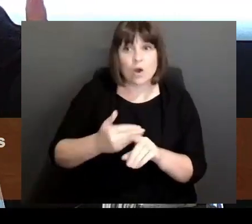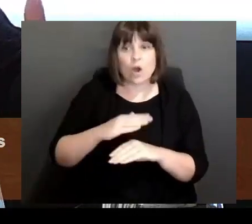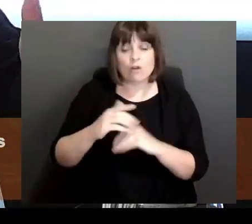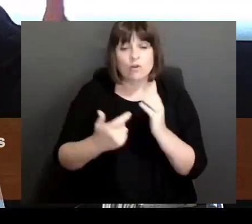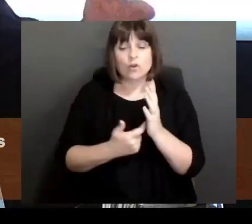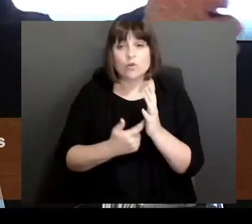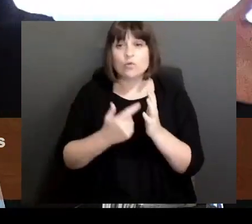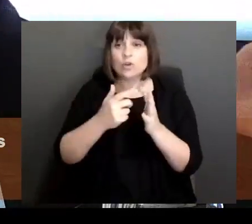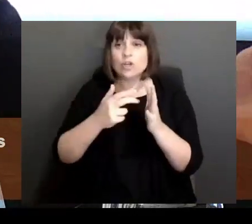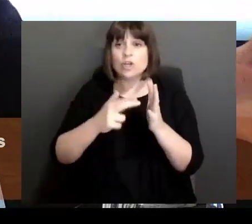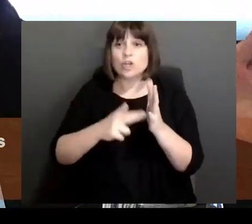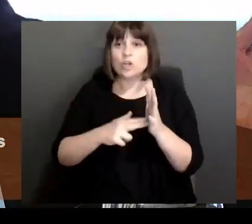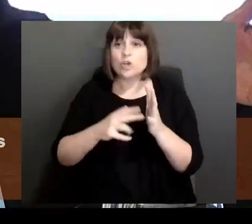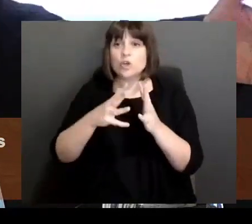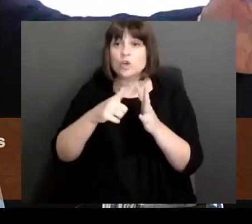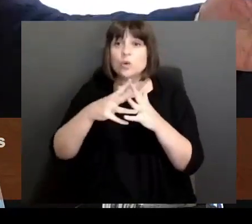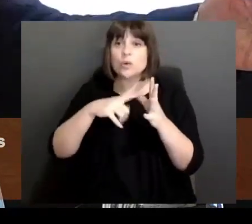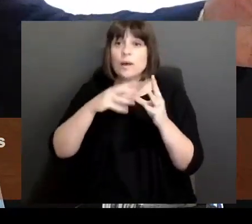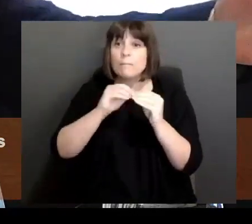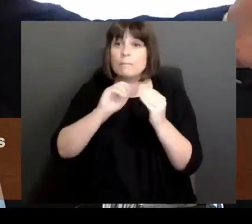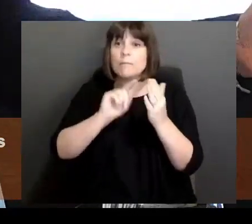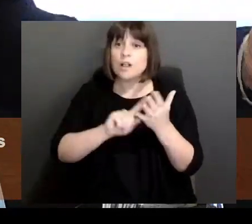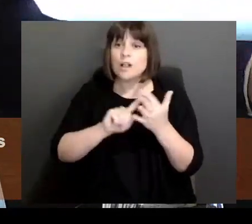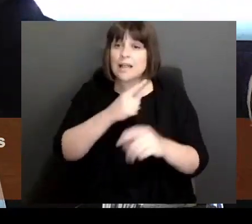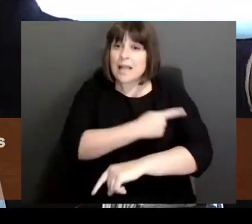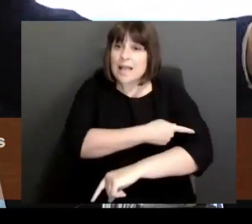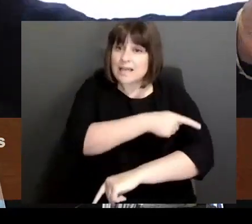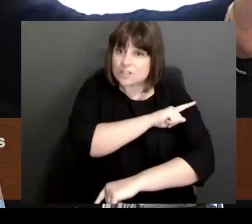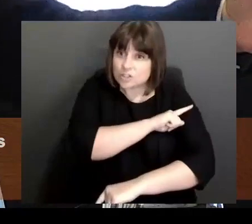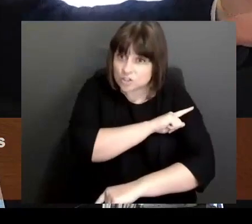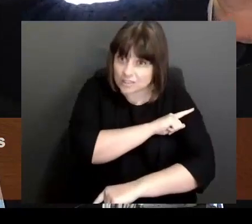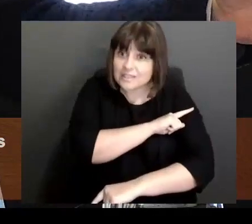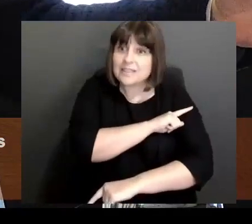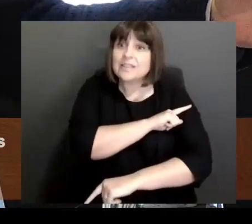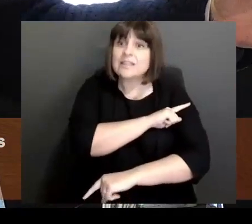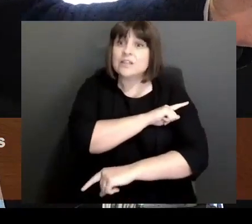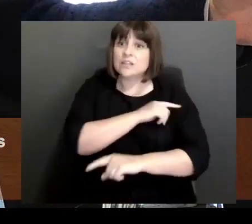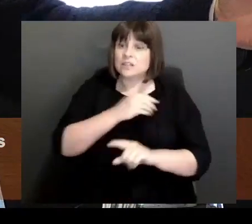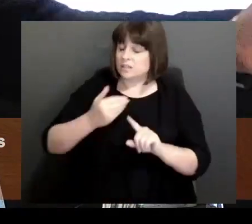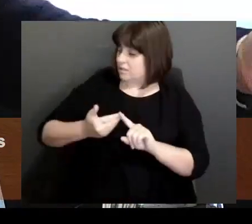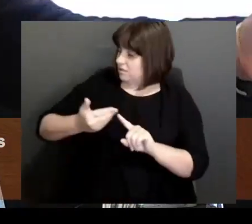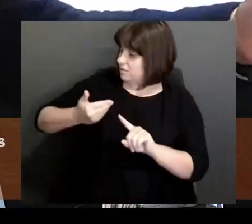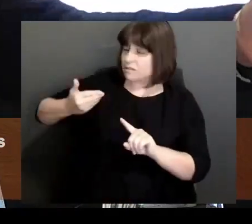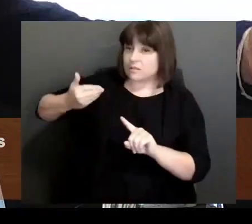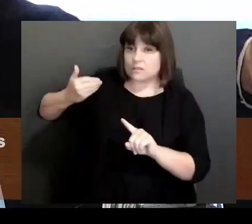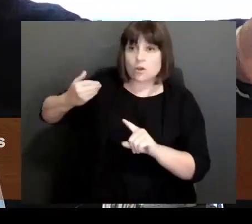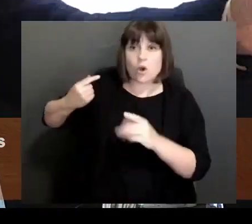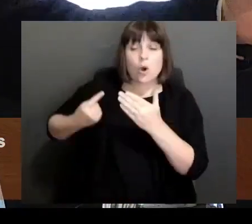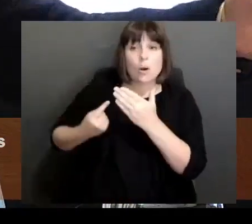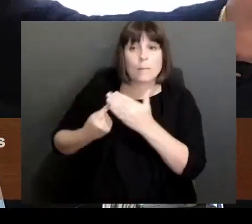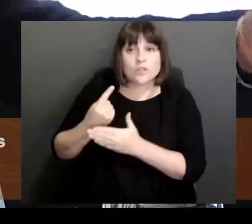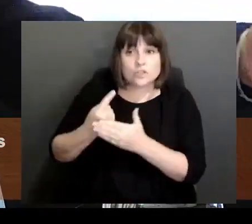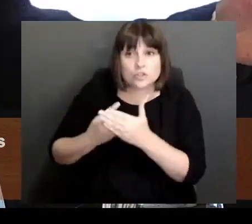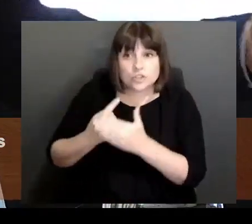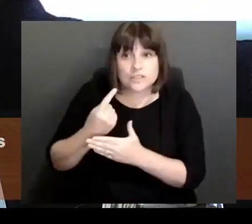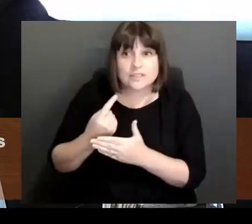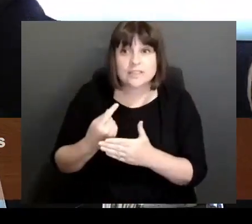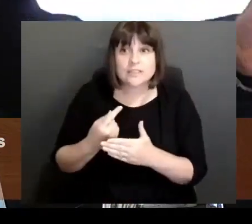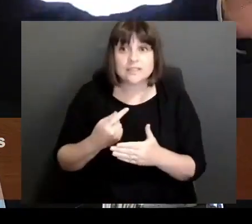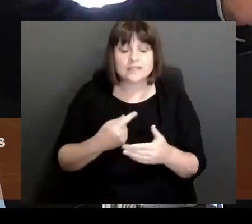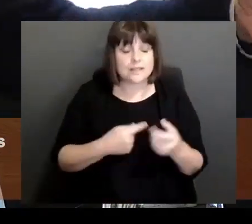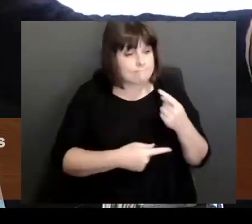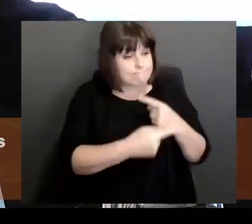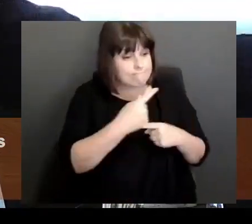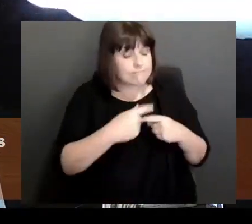of the early engagement, the early opportunities, the early views of traditional owners and benefit